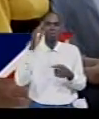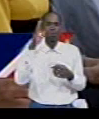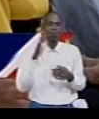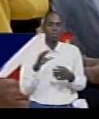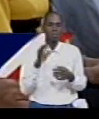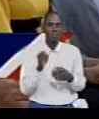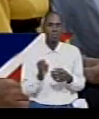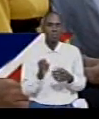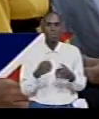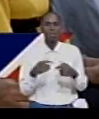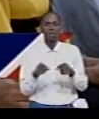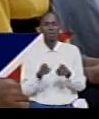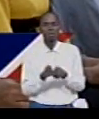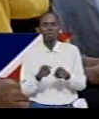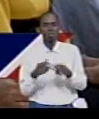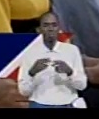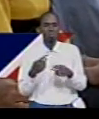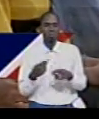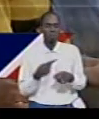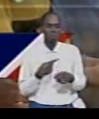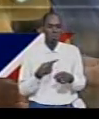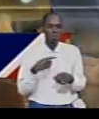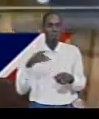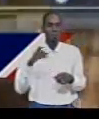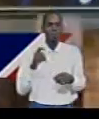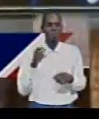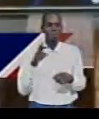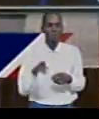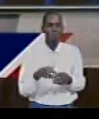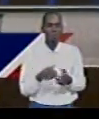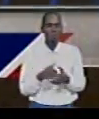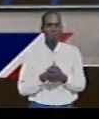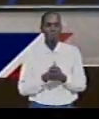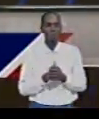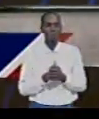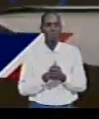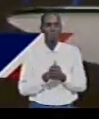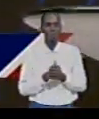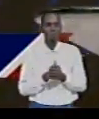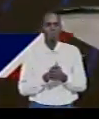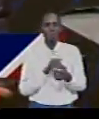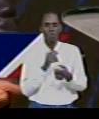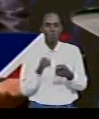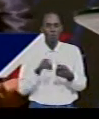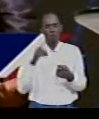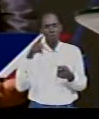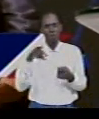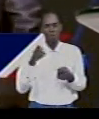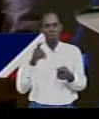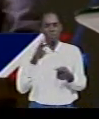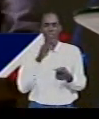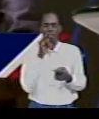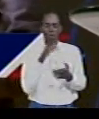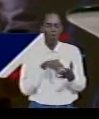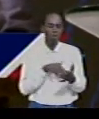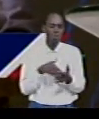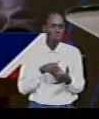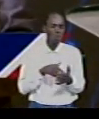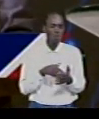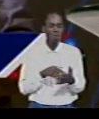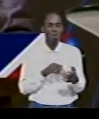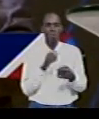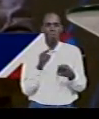like Peter, what we have read, when he's feeble, when he's weak, when he doesn't